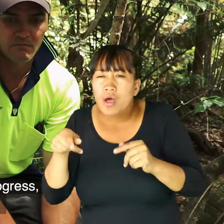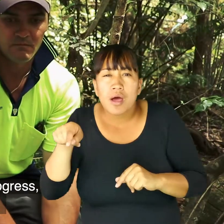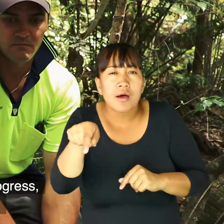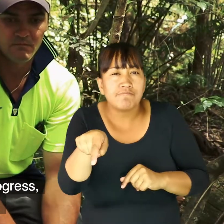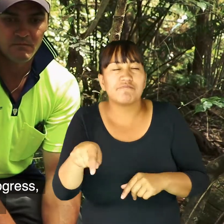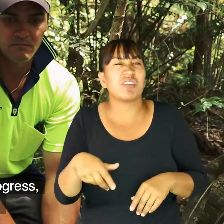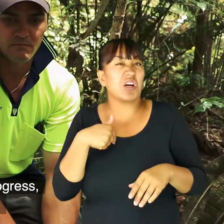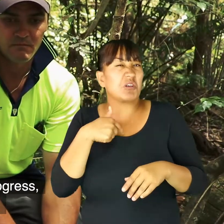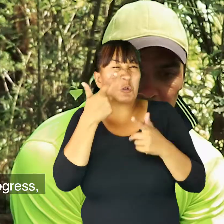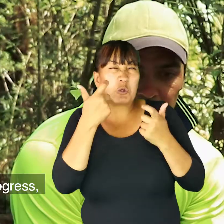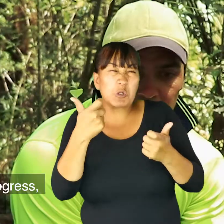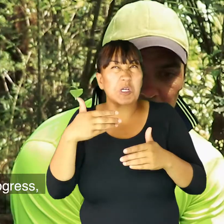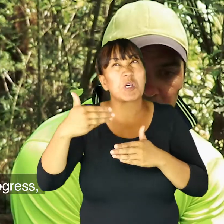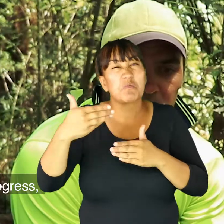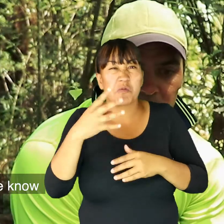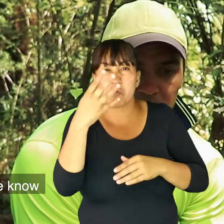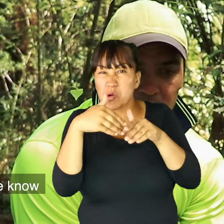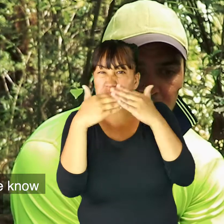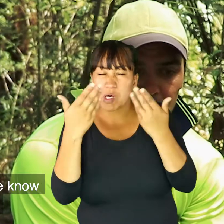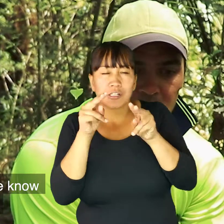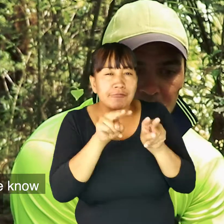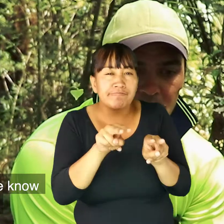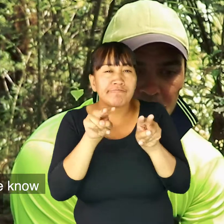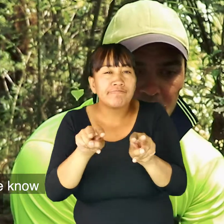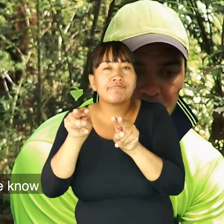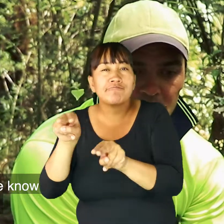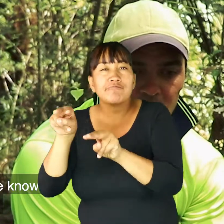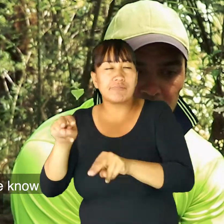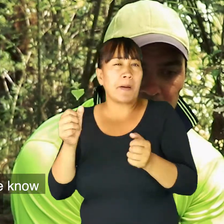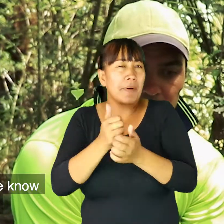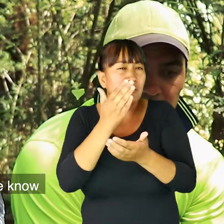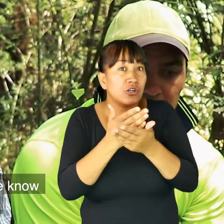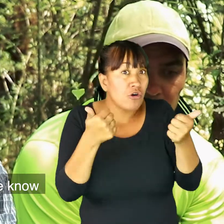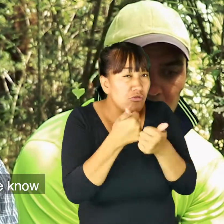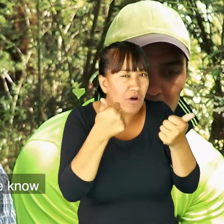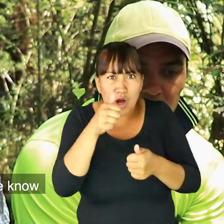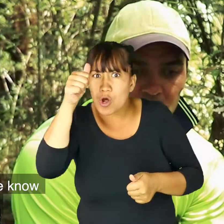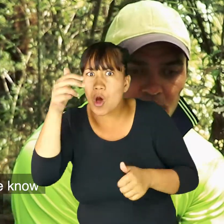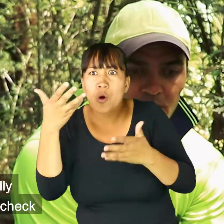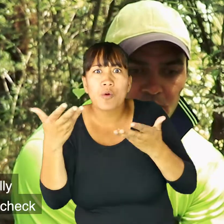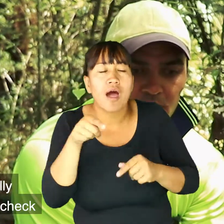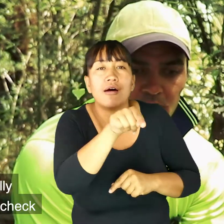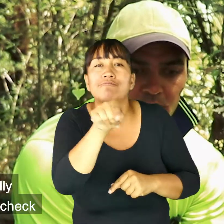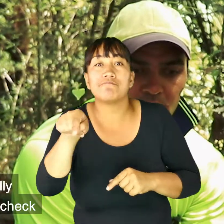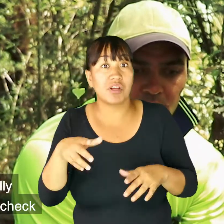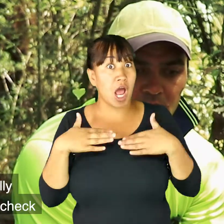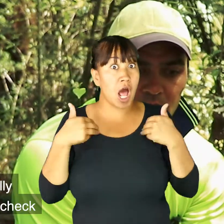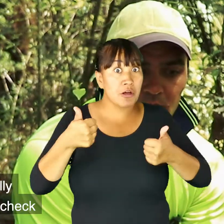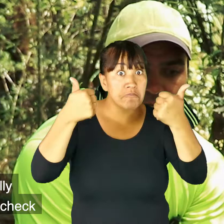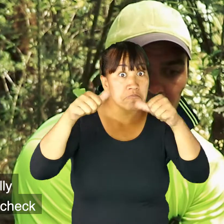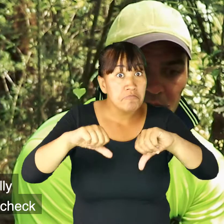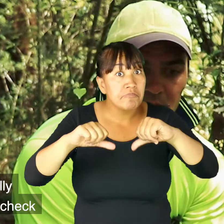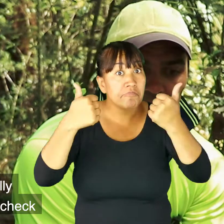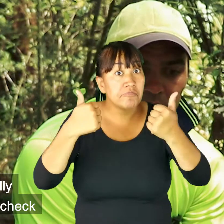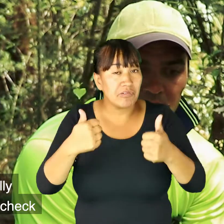her progress. So we know where she is, we know where she's been, and we know she's in good health. But we don't physically